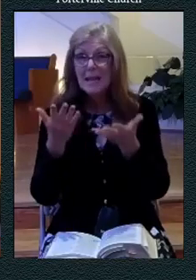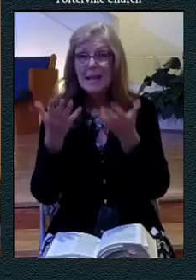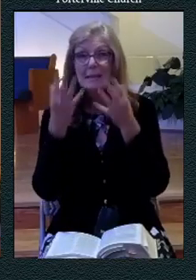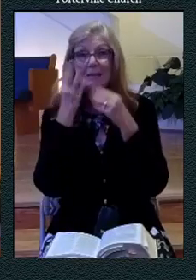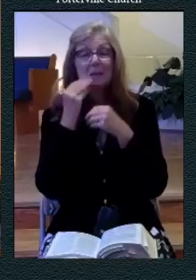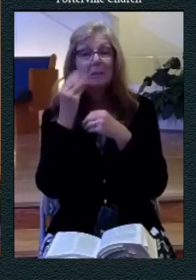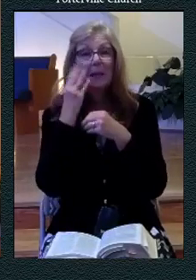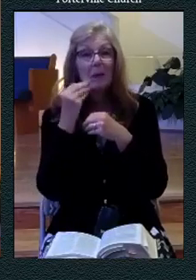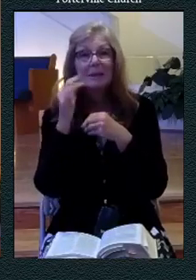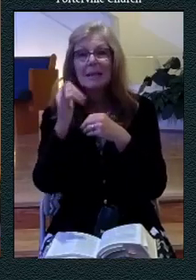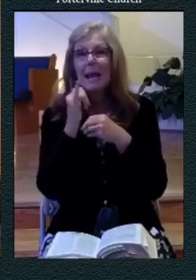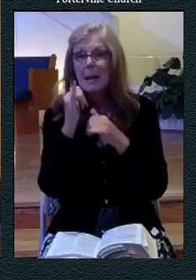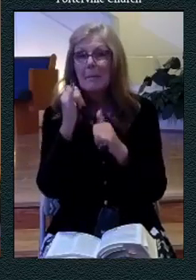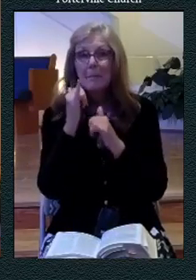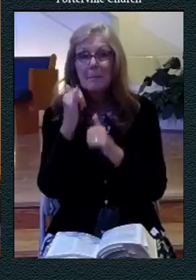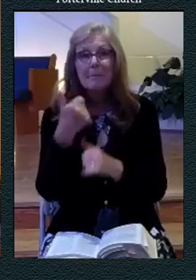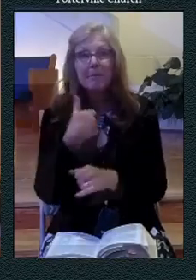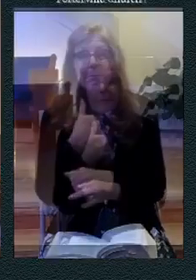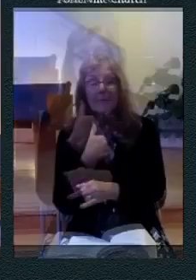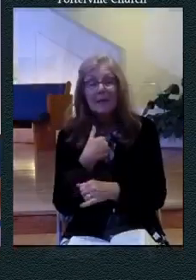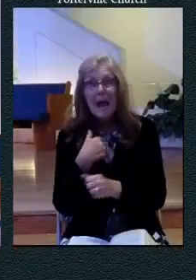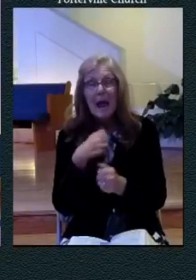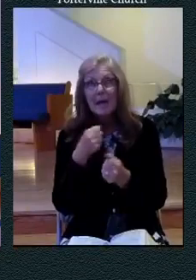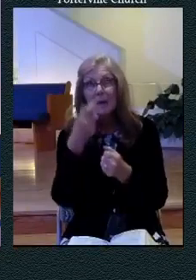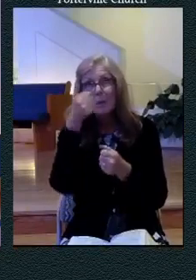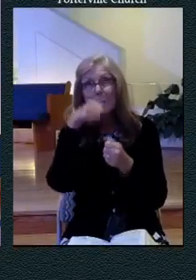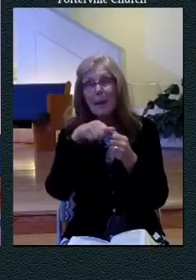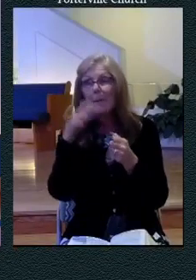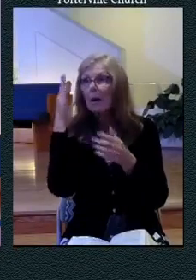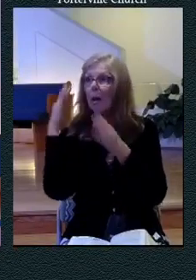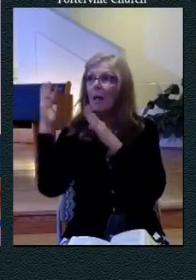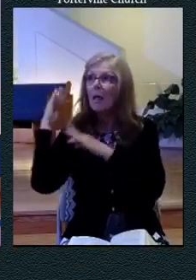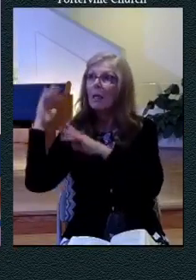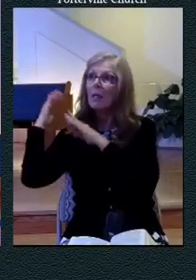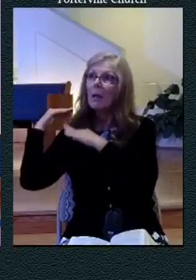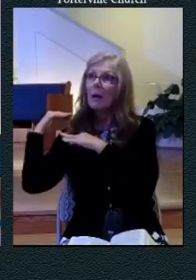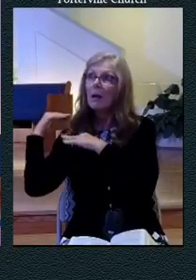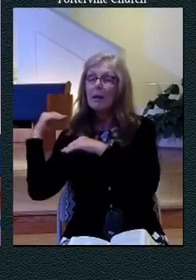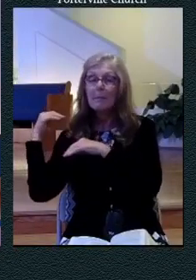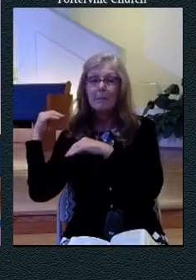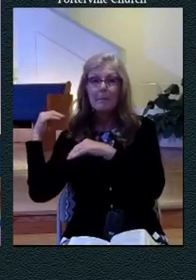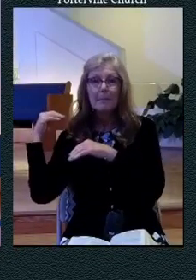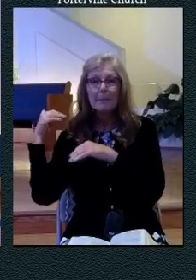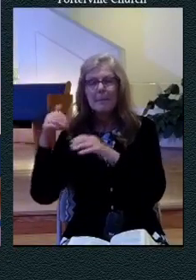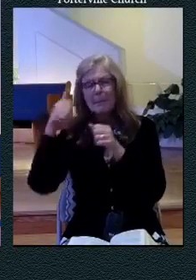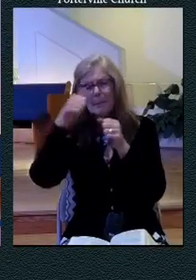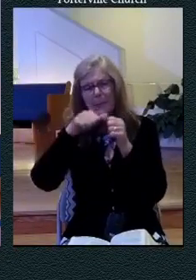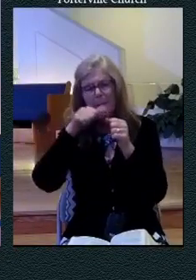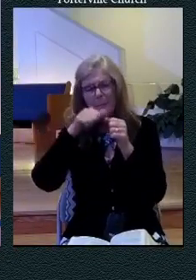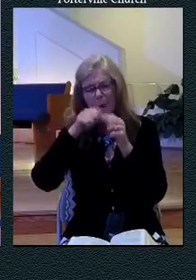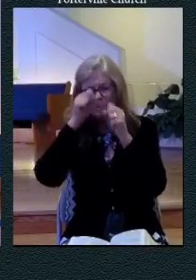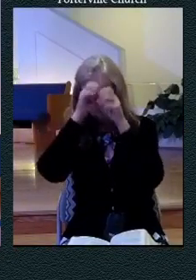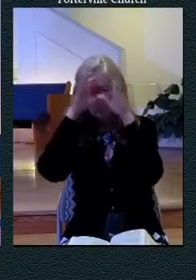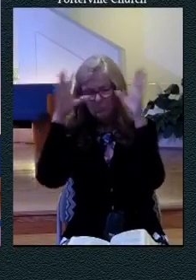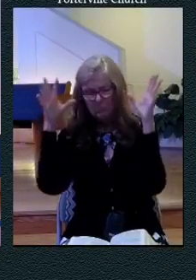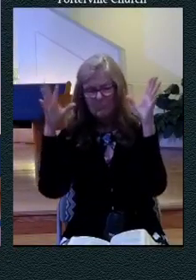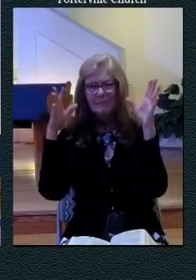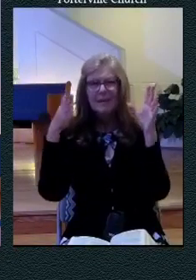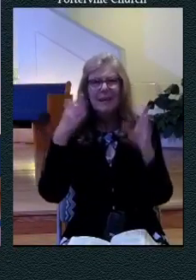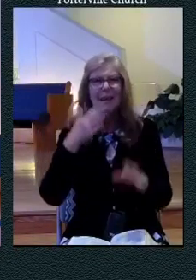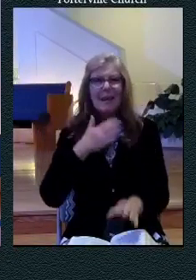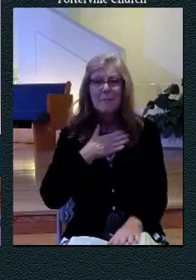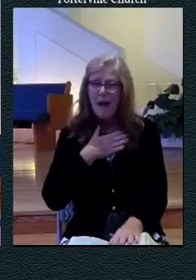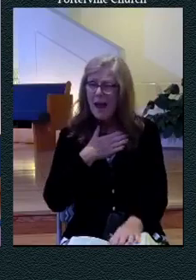had. I can go back through the memories in my mind, and I can remember my faults and